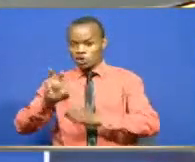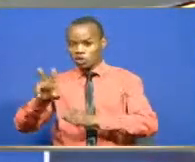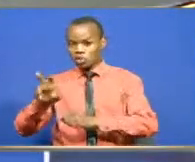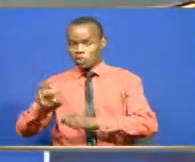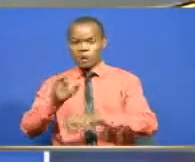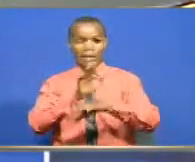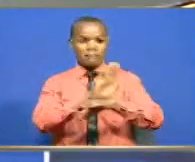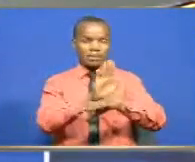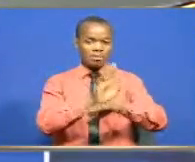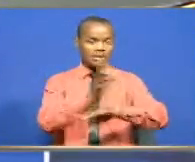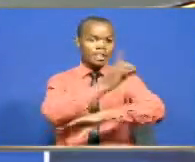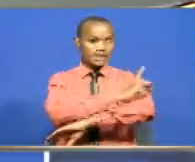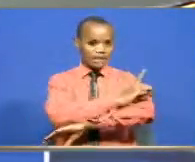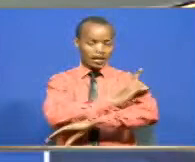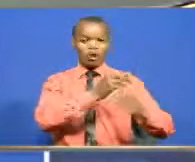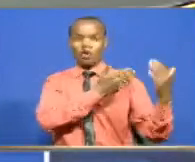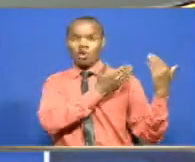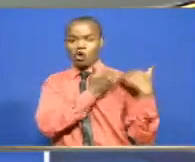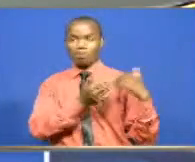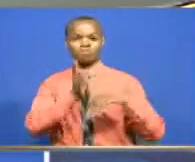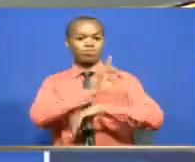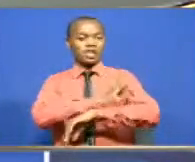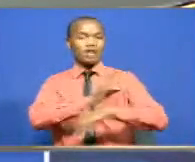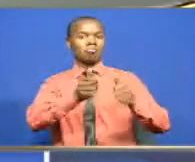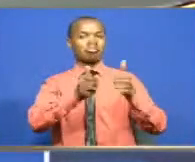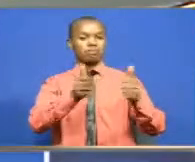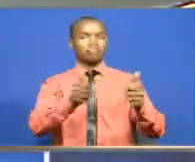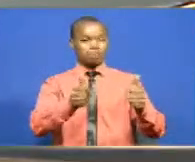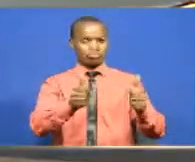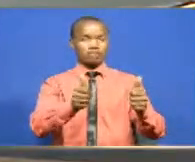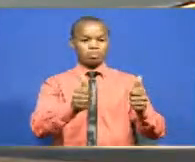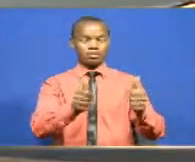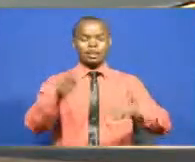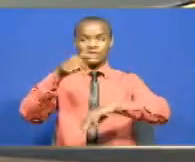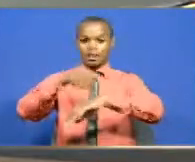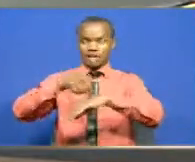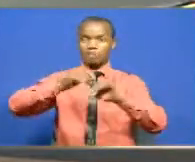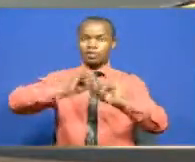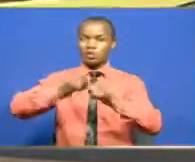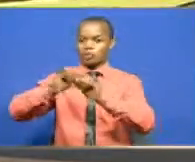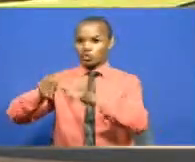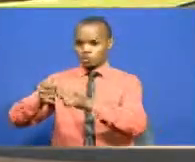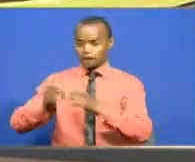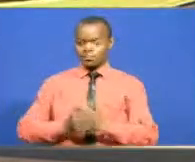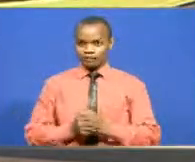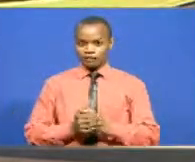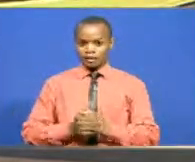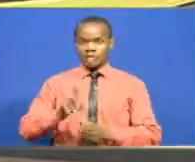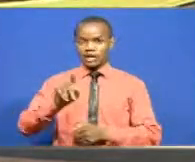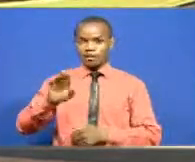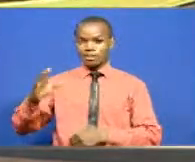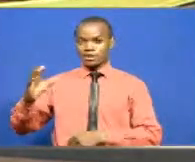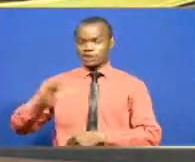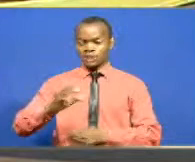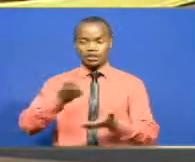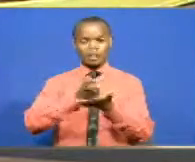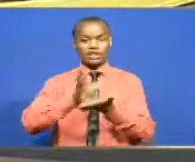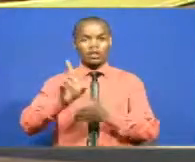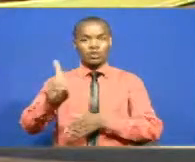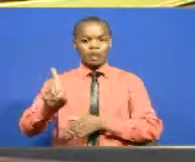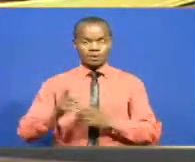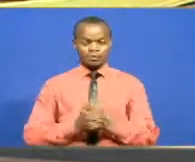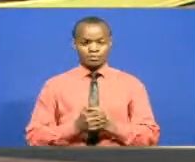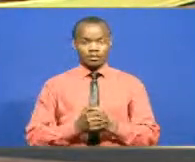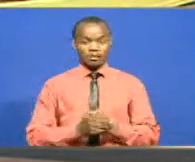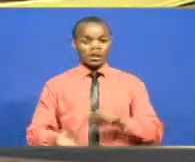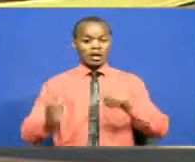busy day. Hope you've had a fruitful day. Time for a comprehensive news briefing right here on KBC Channel One. On a